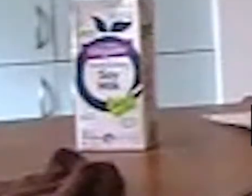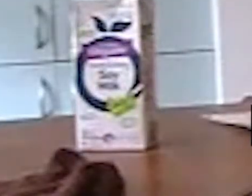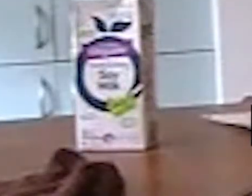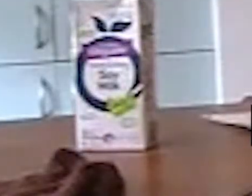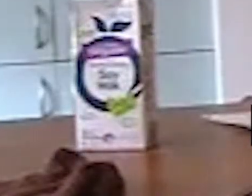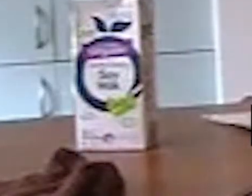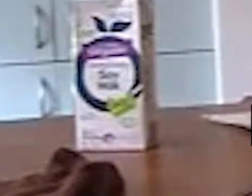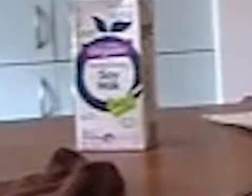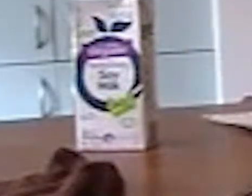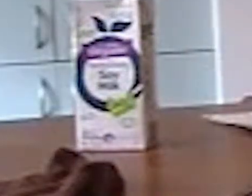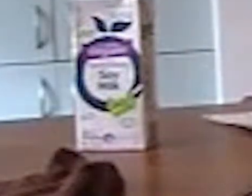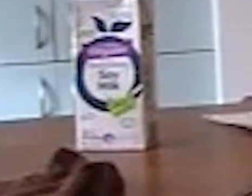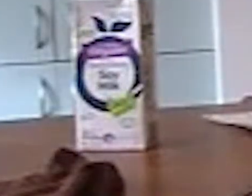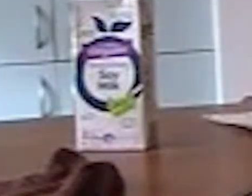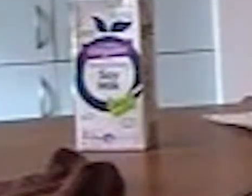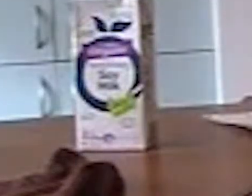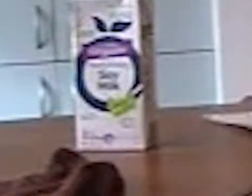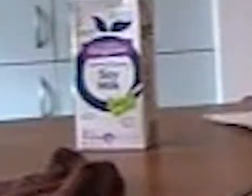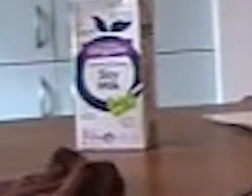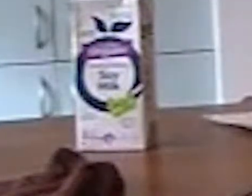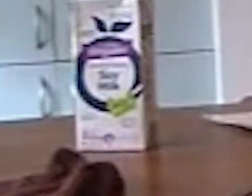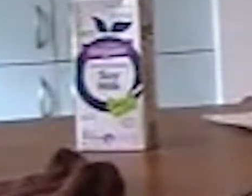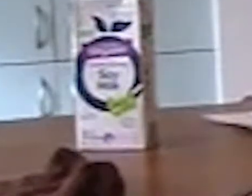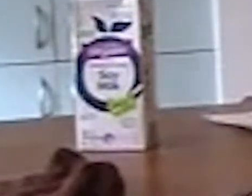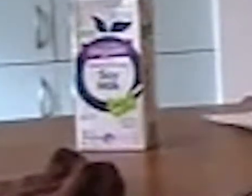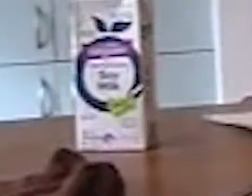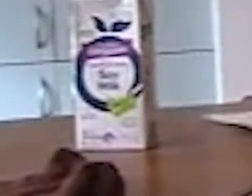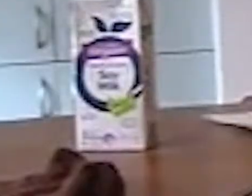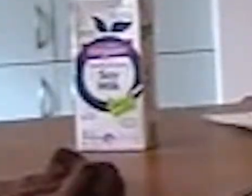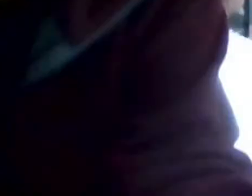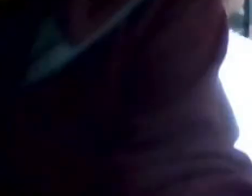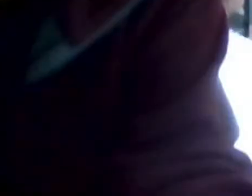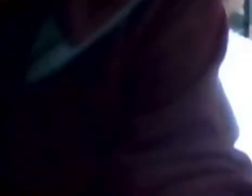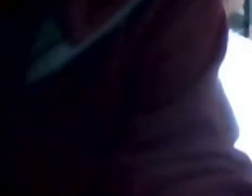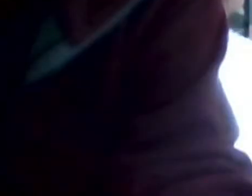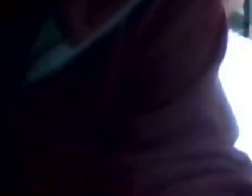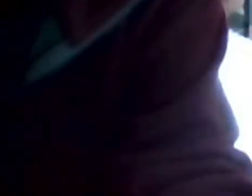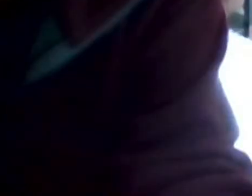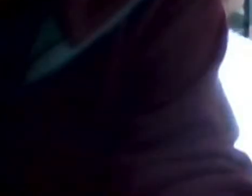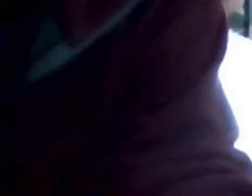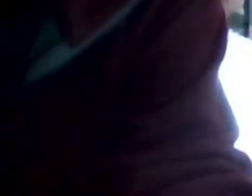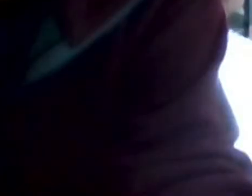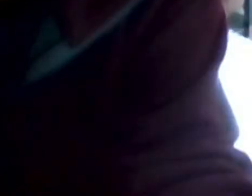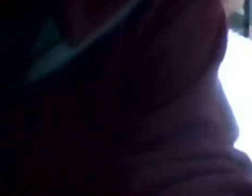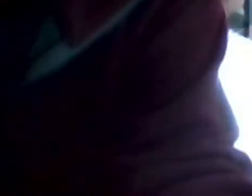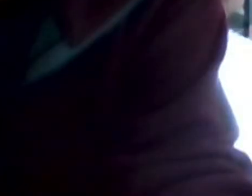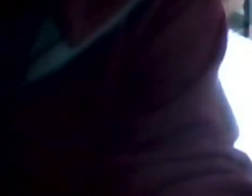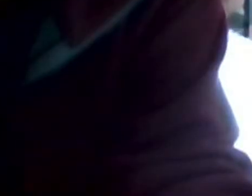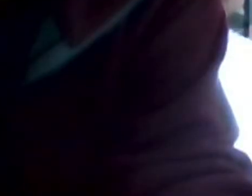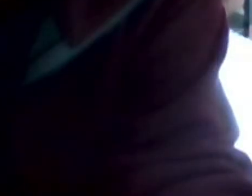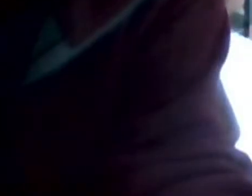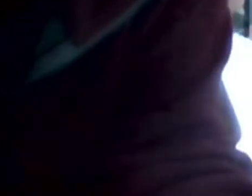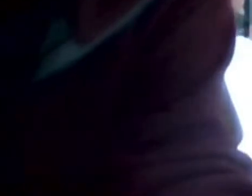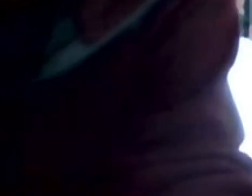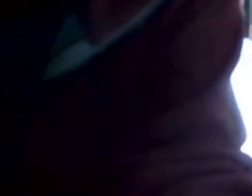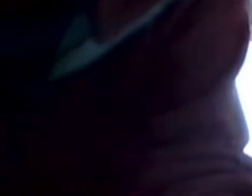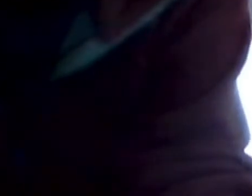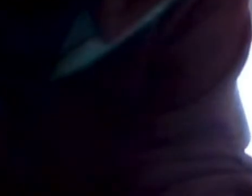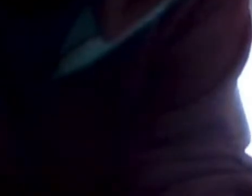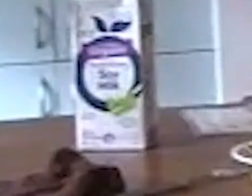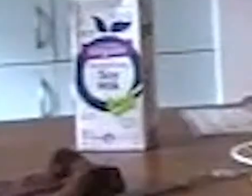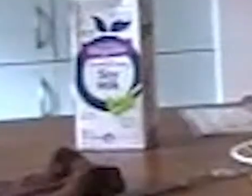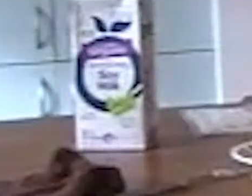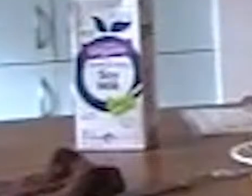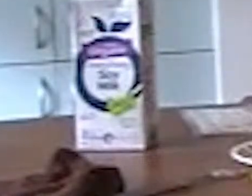Both lack of sleep and anxiety have been the cause of more seizures. I am also afraid of hurting mum or myself when I have